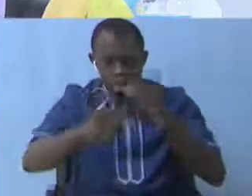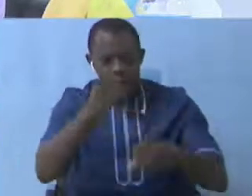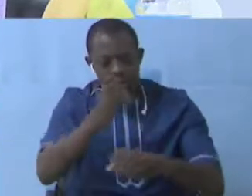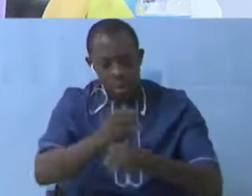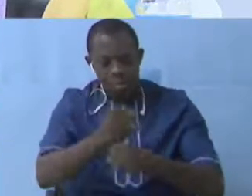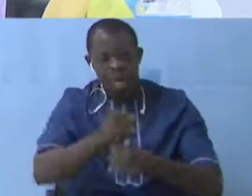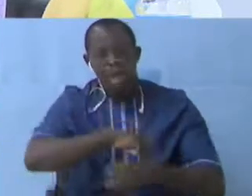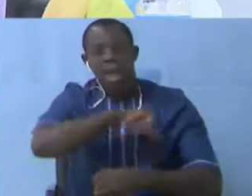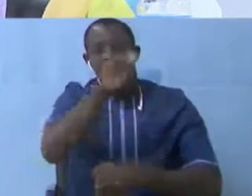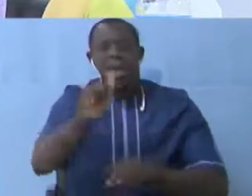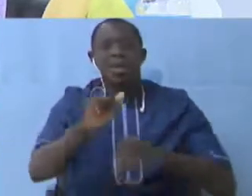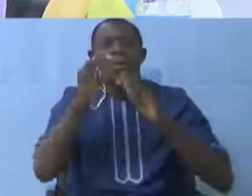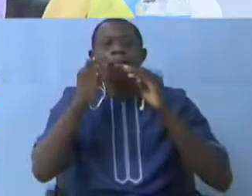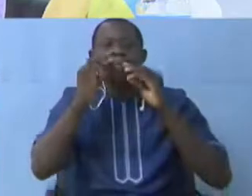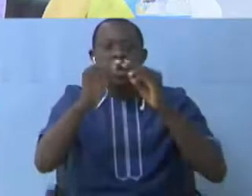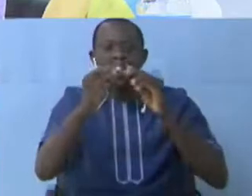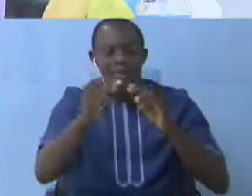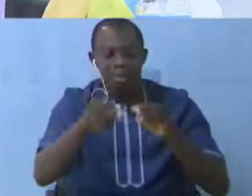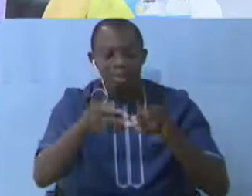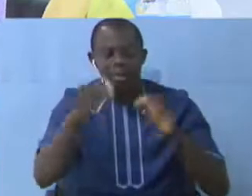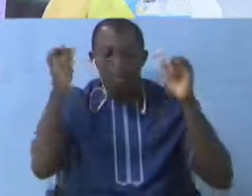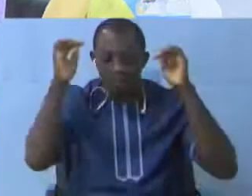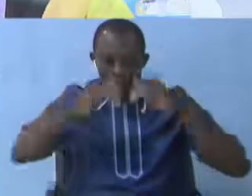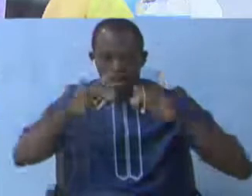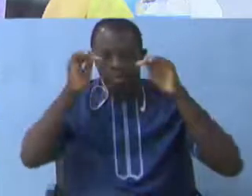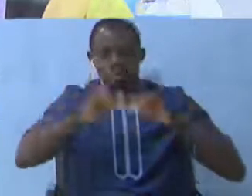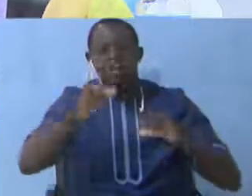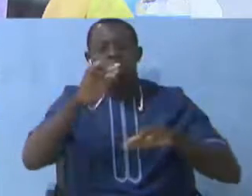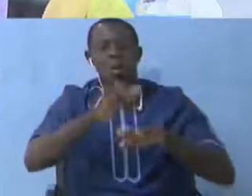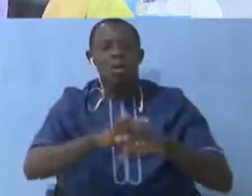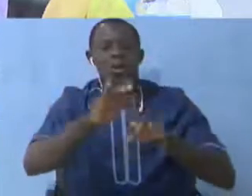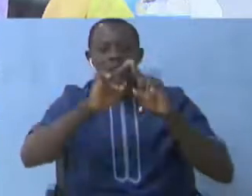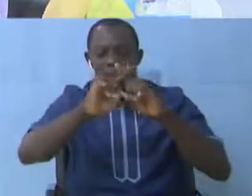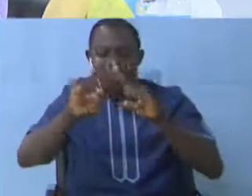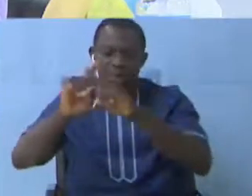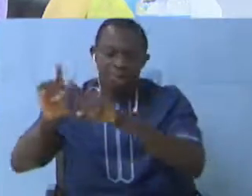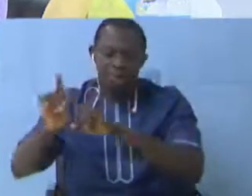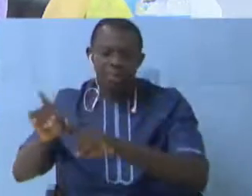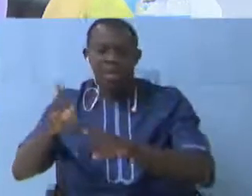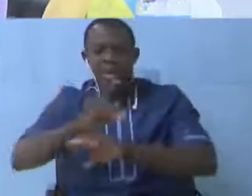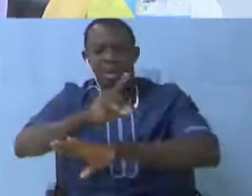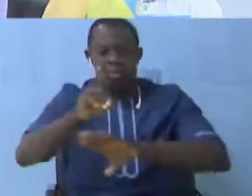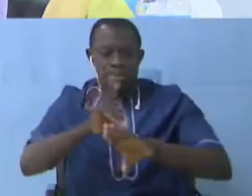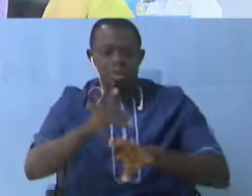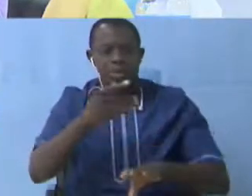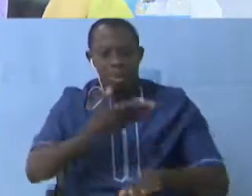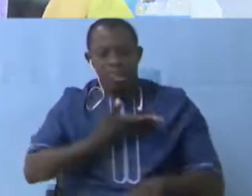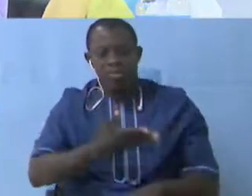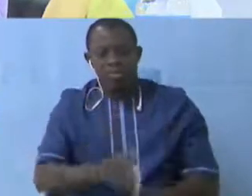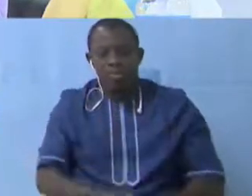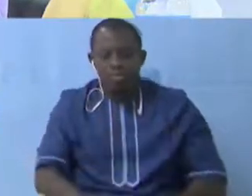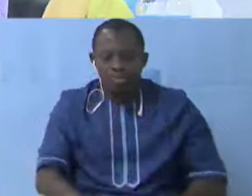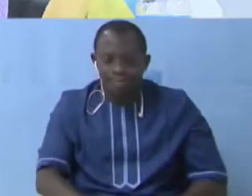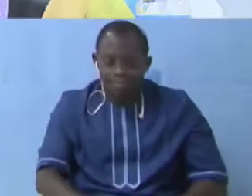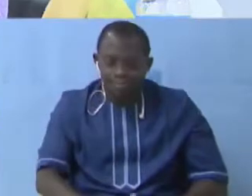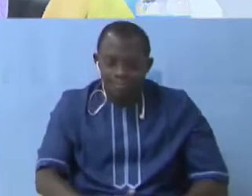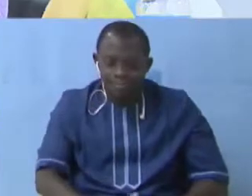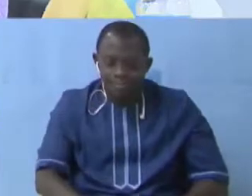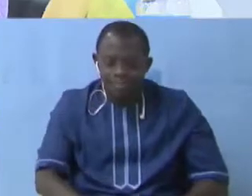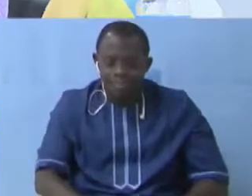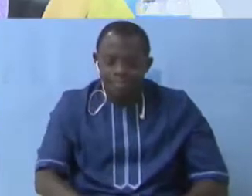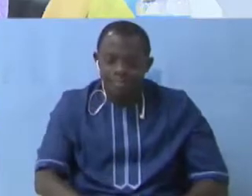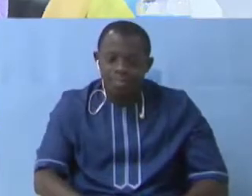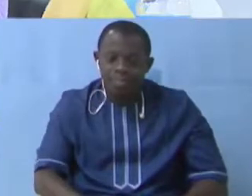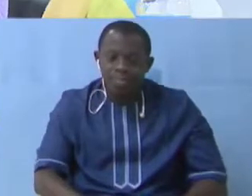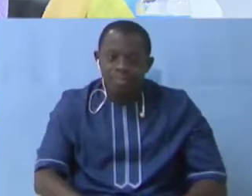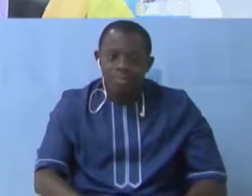press briefings on different occasions. At mu jot na da nga gis nag yooyu dal di génn tey tamit ci wàccaay yi nga xam ne ñu ngi ko cee def. For